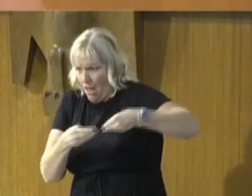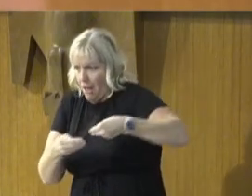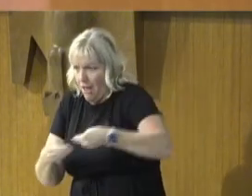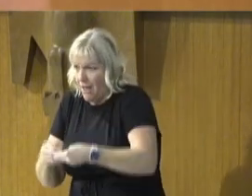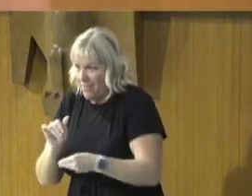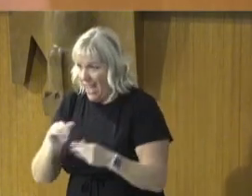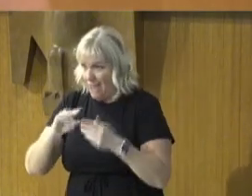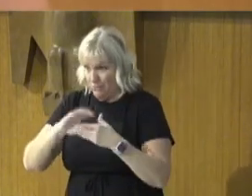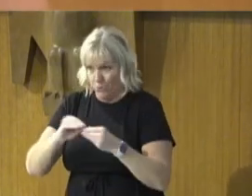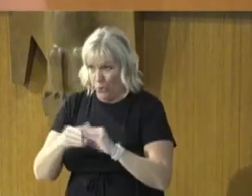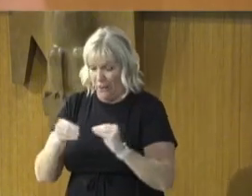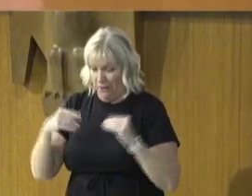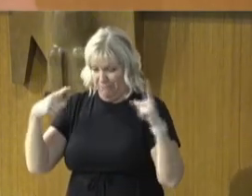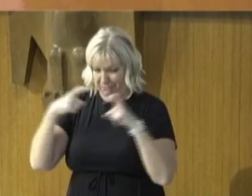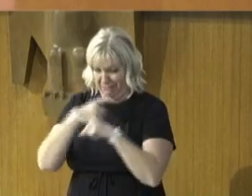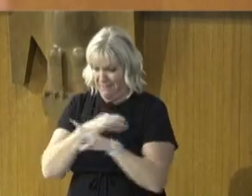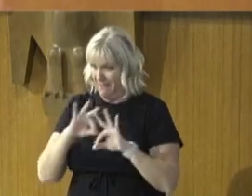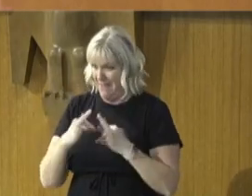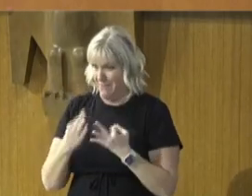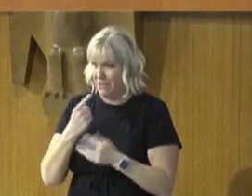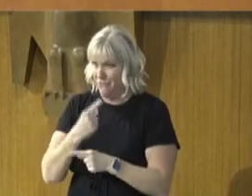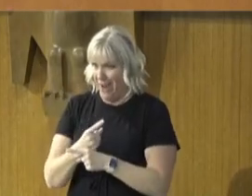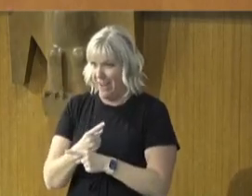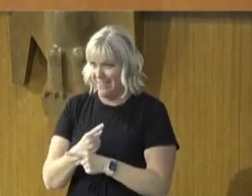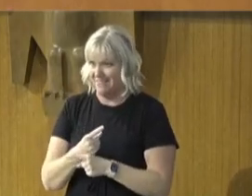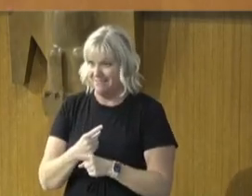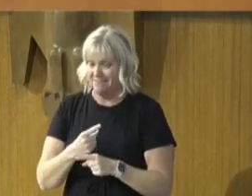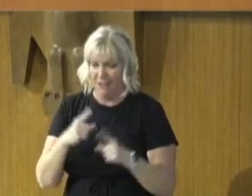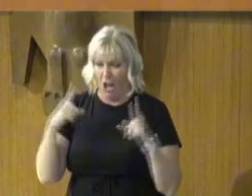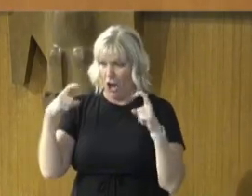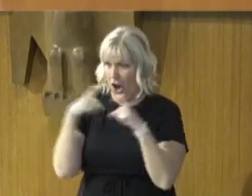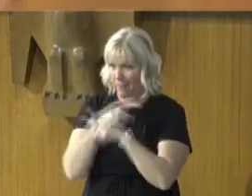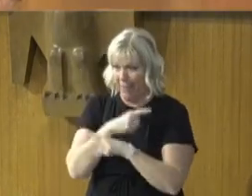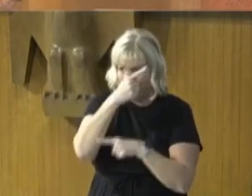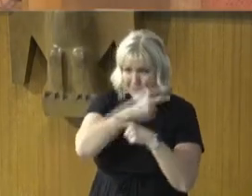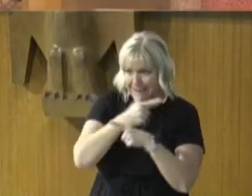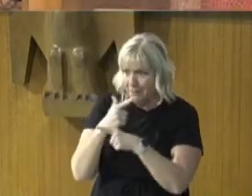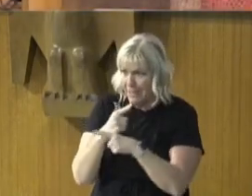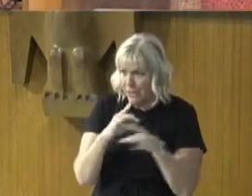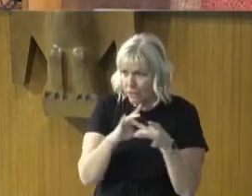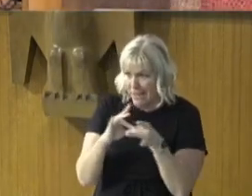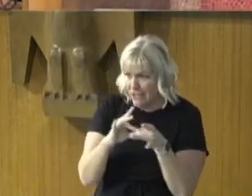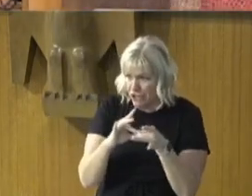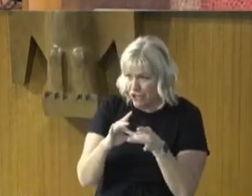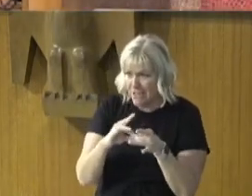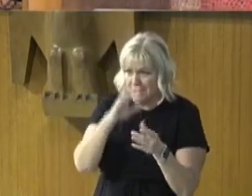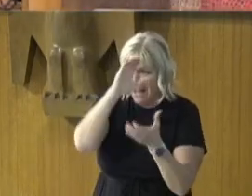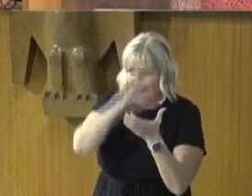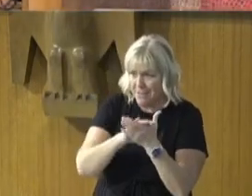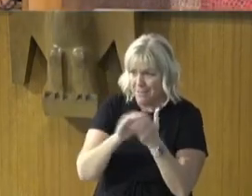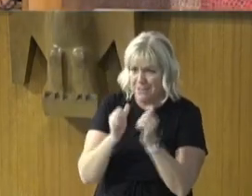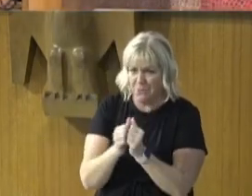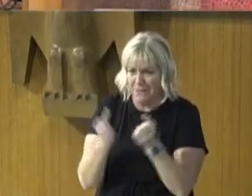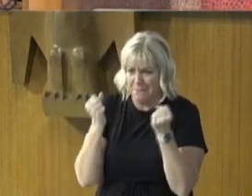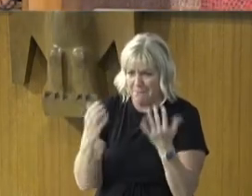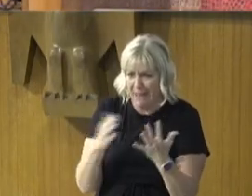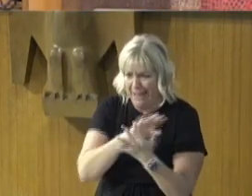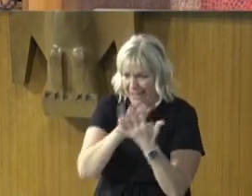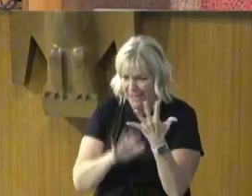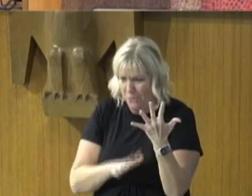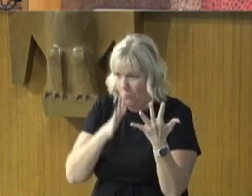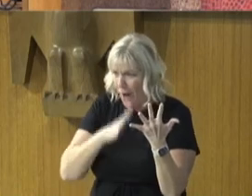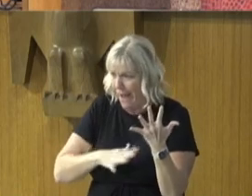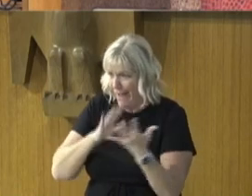complicated family with complex sibling relationships and husbands with multiple wives